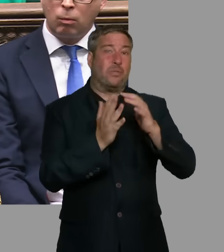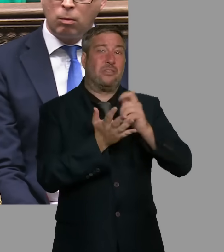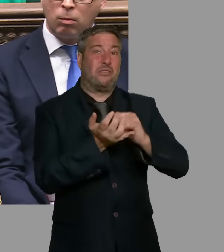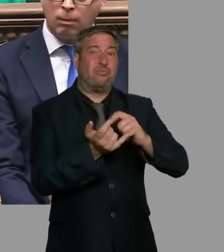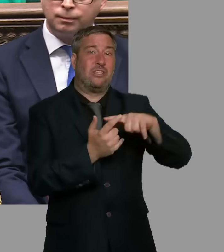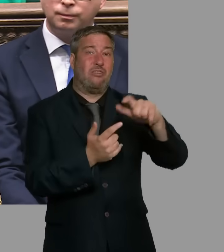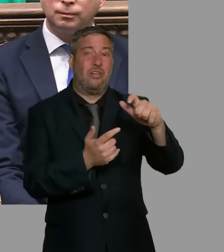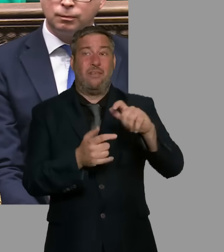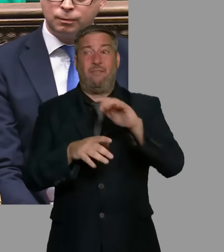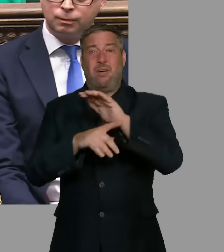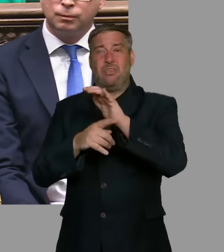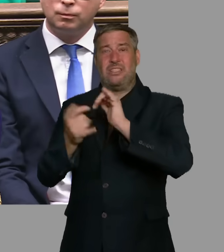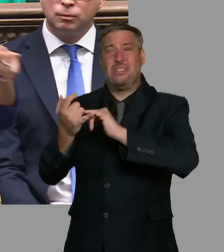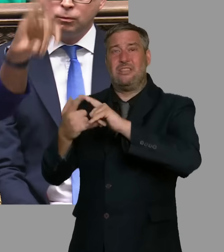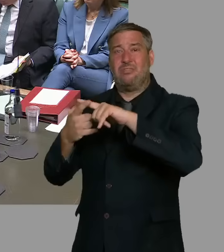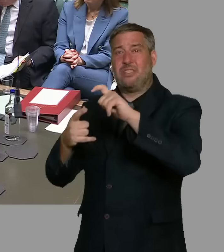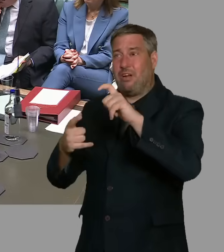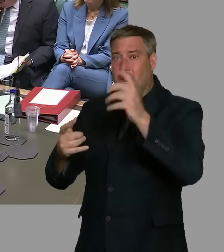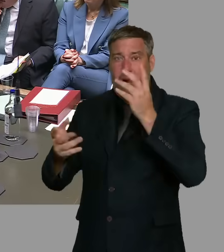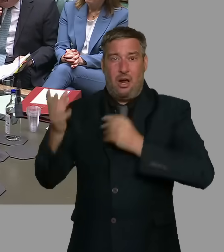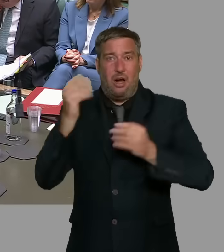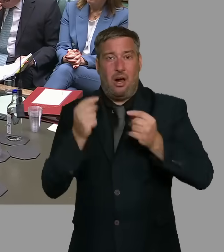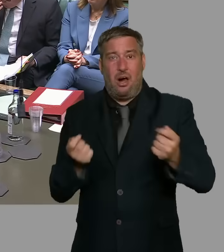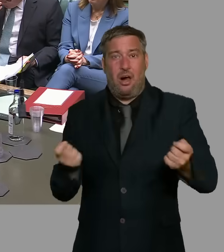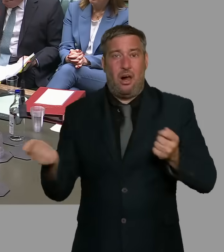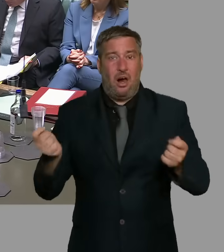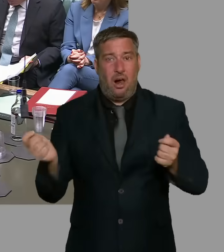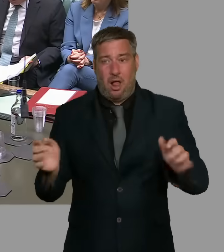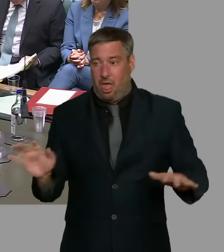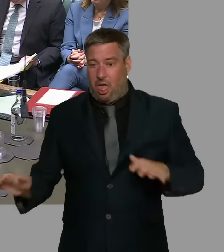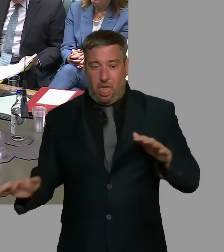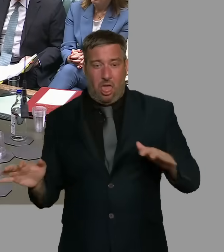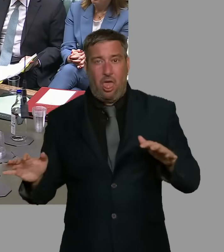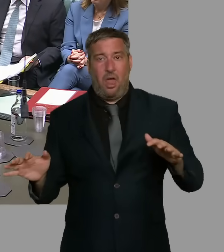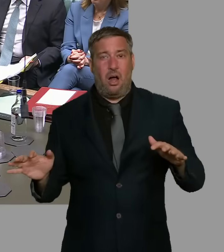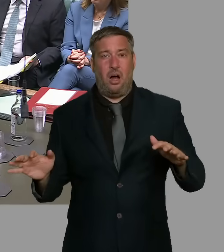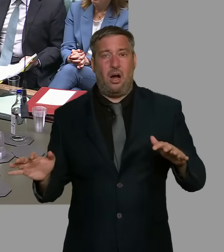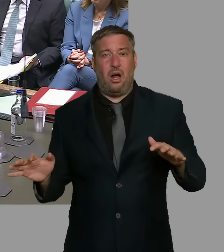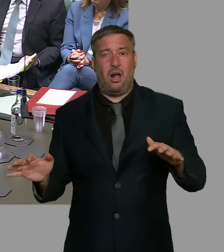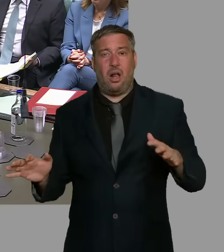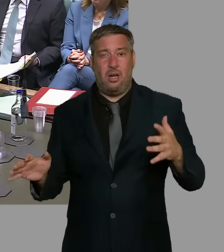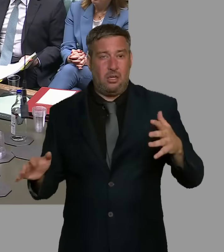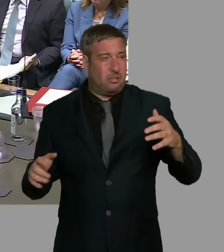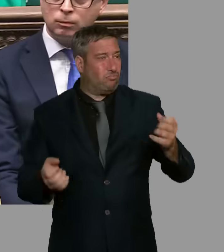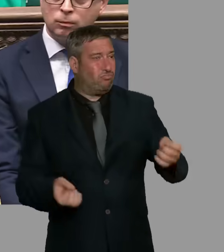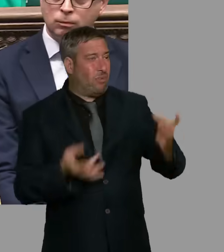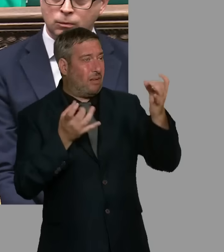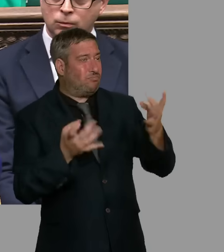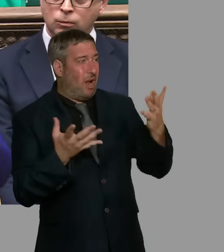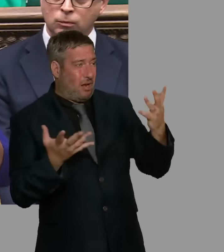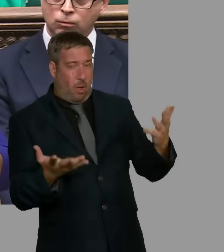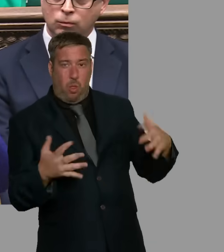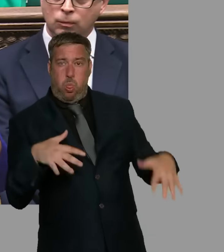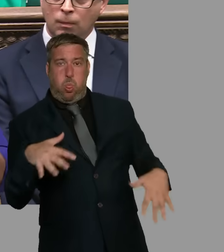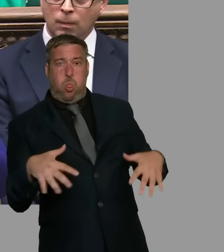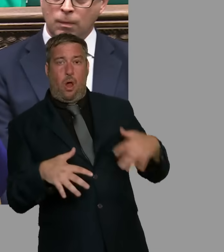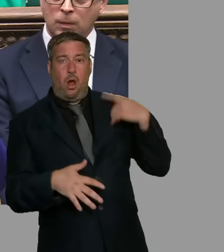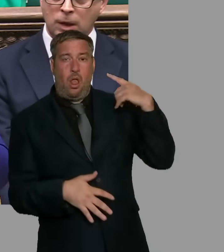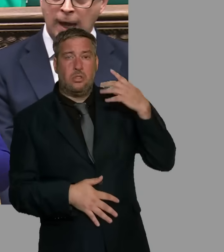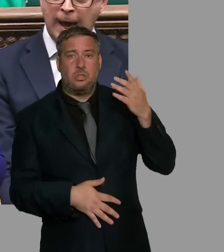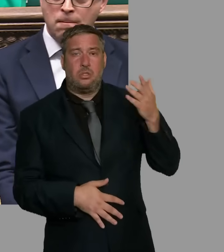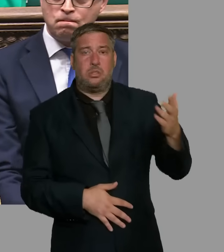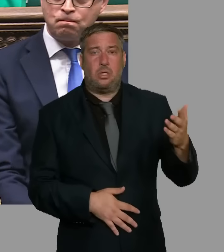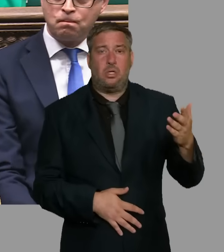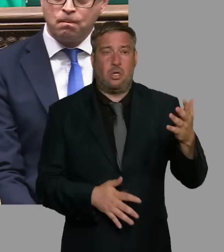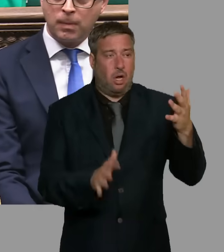service legislation, which we introduced, to make the lives of the people out there better, but he won't because he does not have the backbone to face down